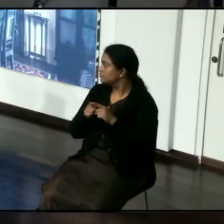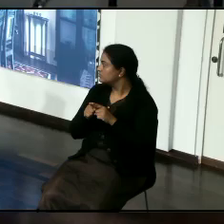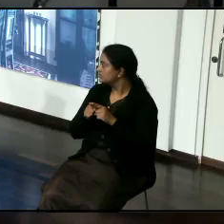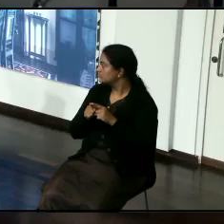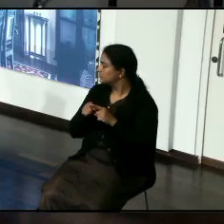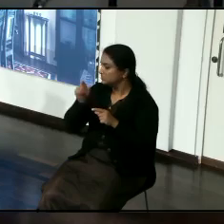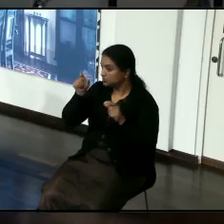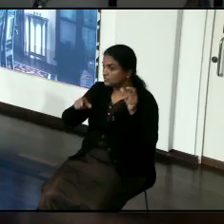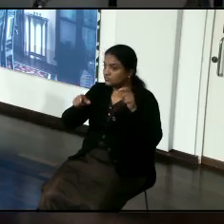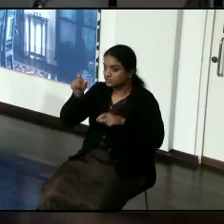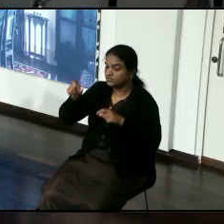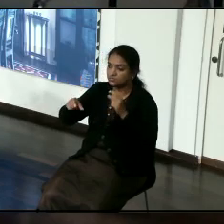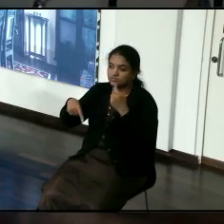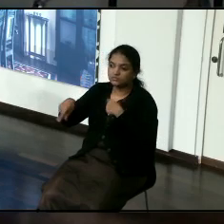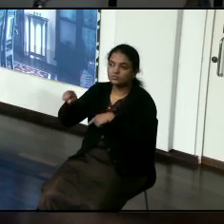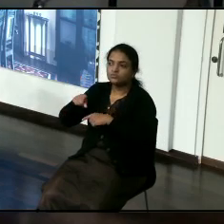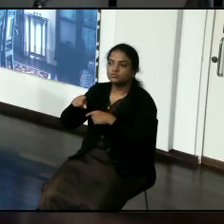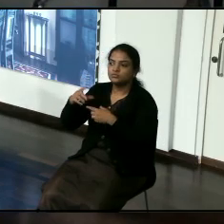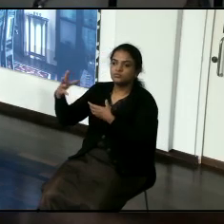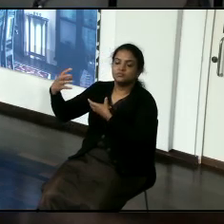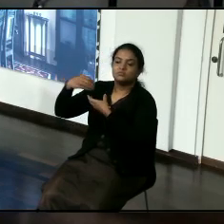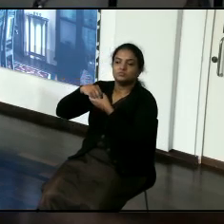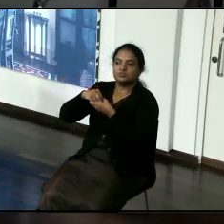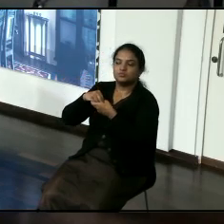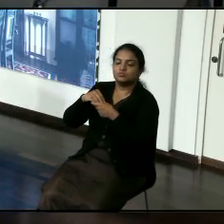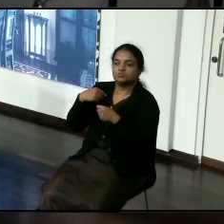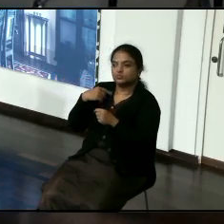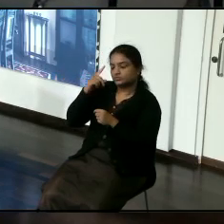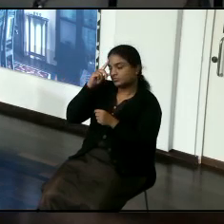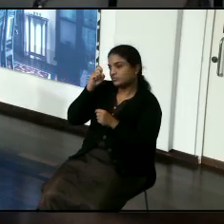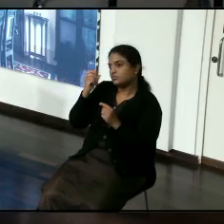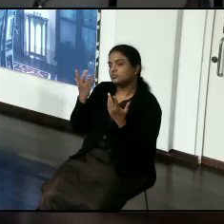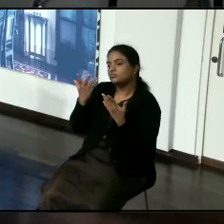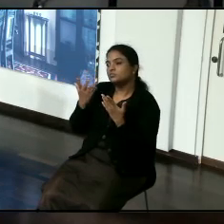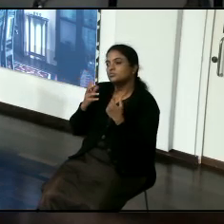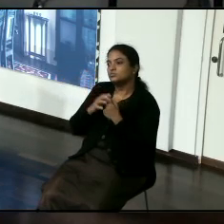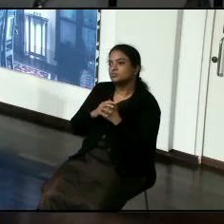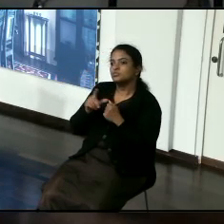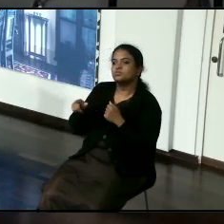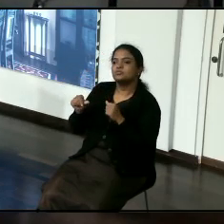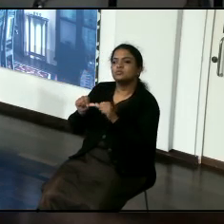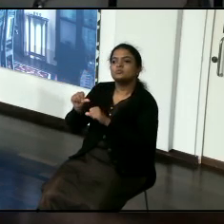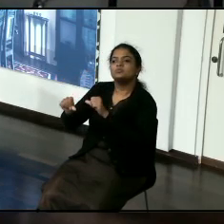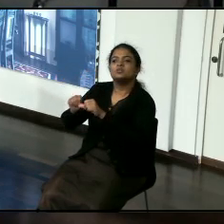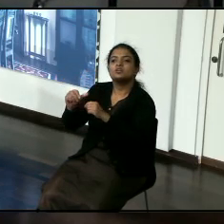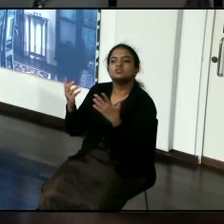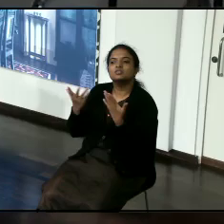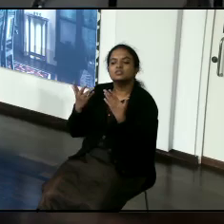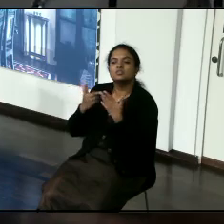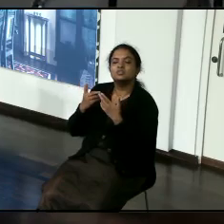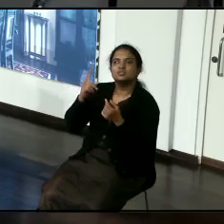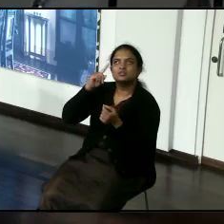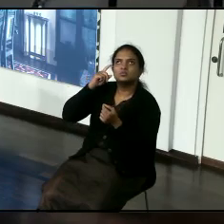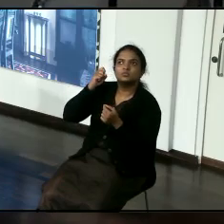people who've lived in this one home for generations. What has this process of working on the Memory